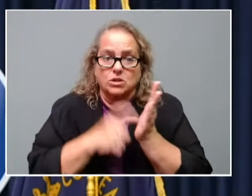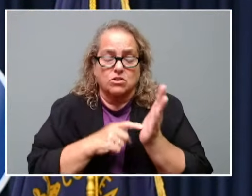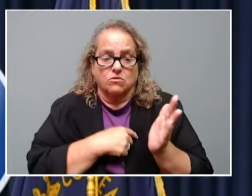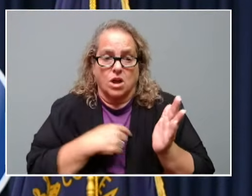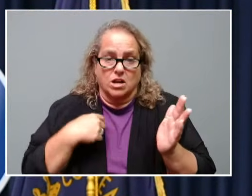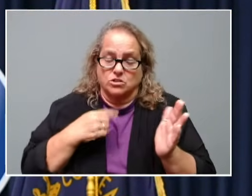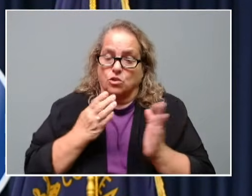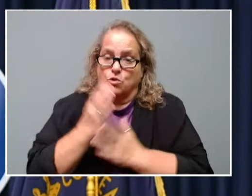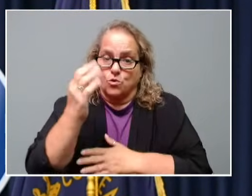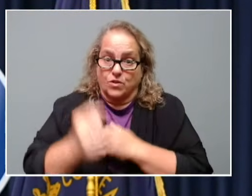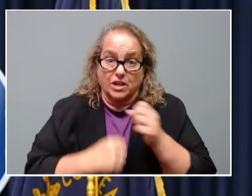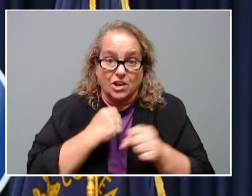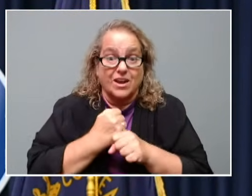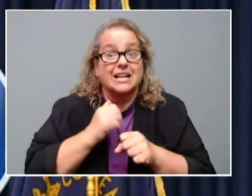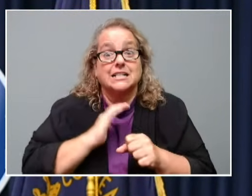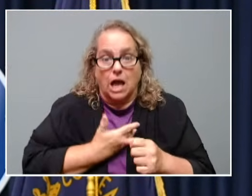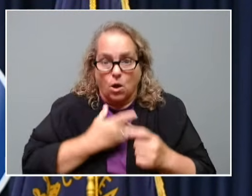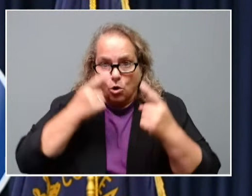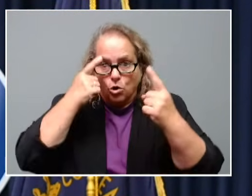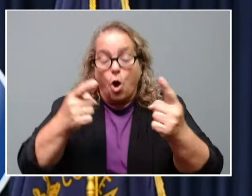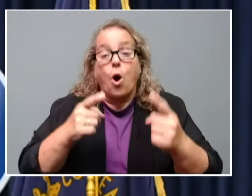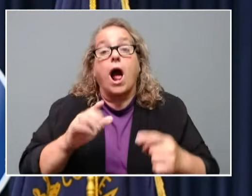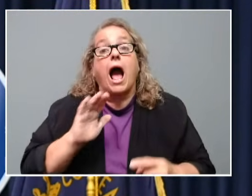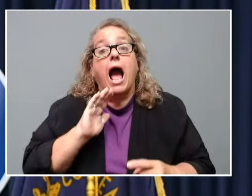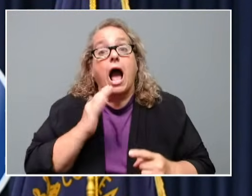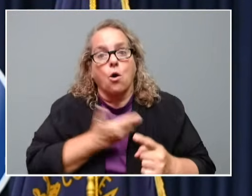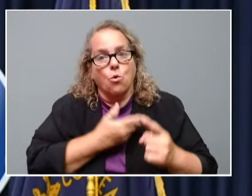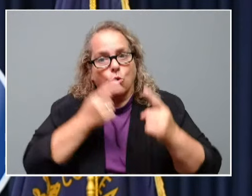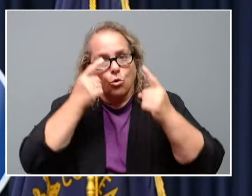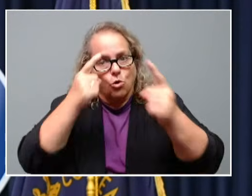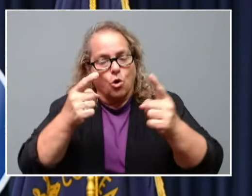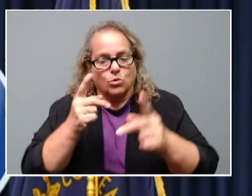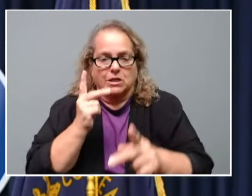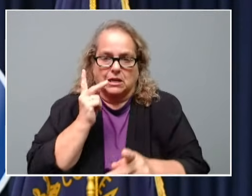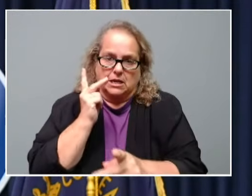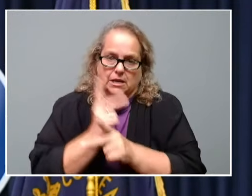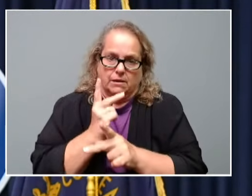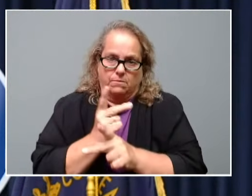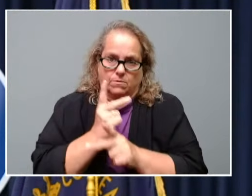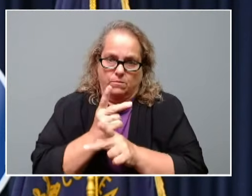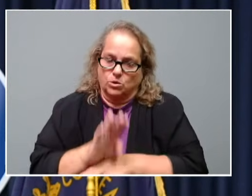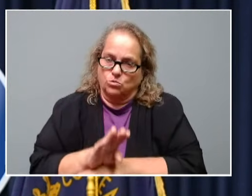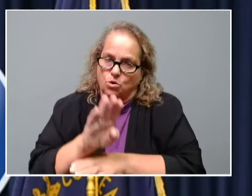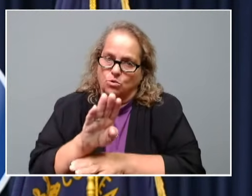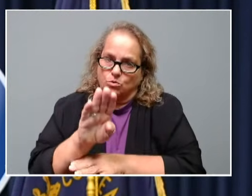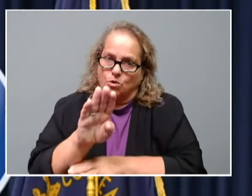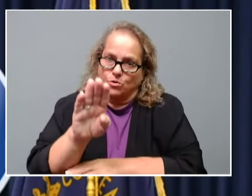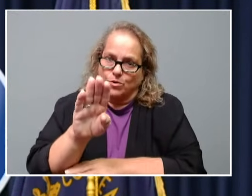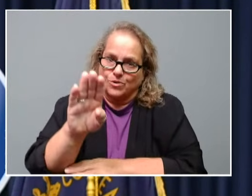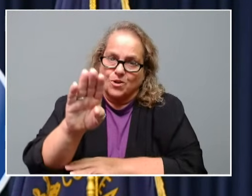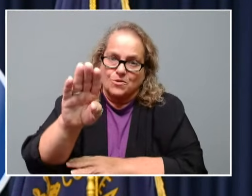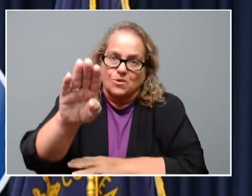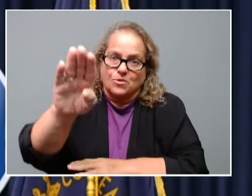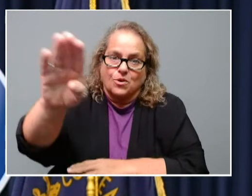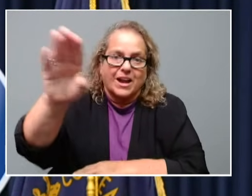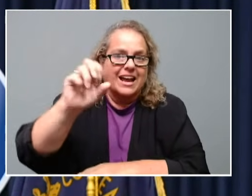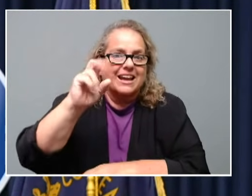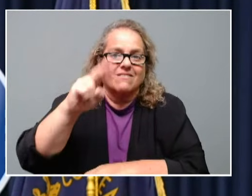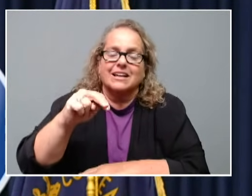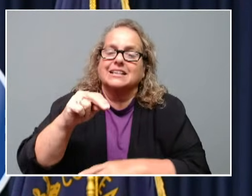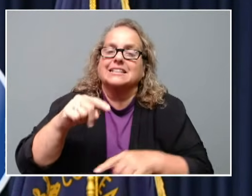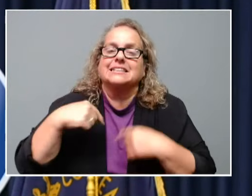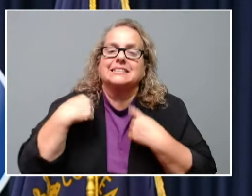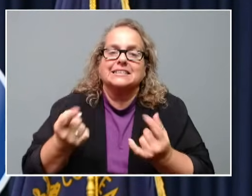our goal. It is our goal to keep this train going. And even since the end of last week, we have another new